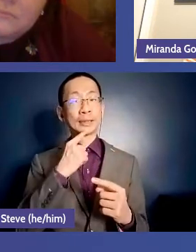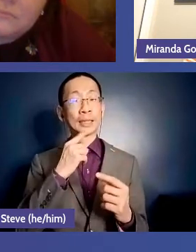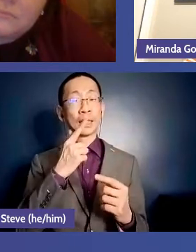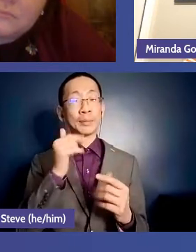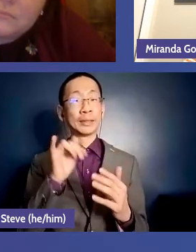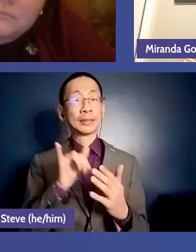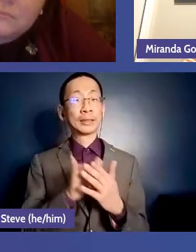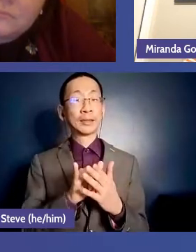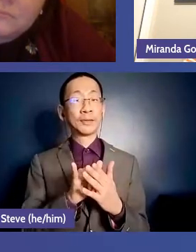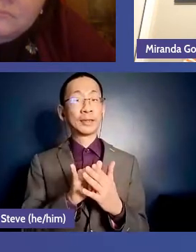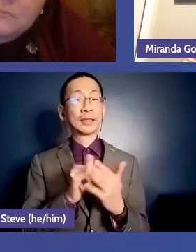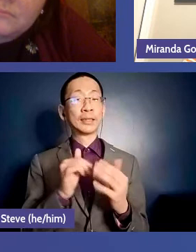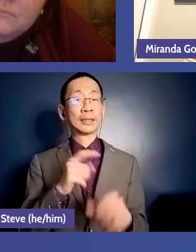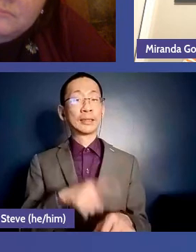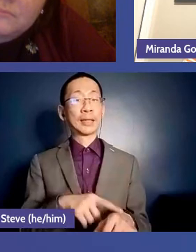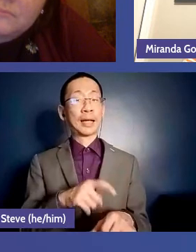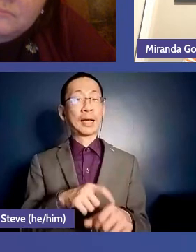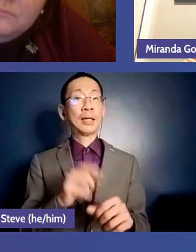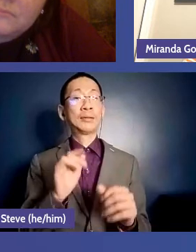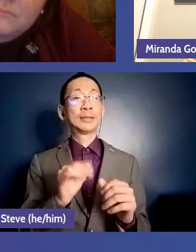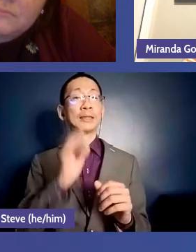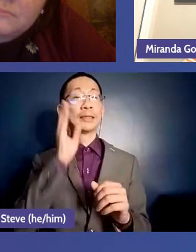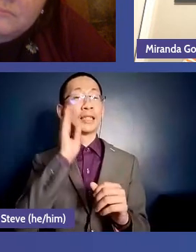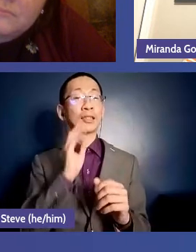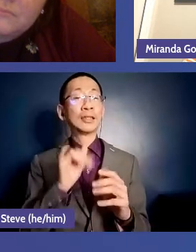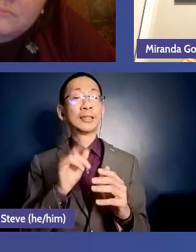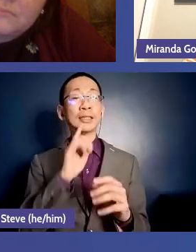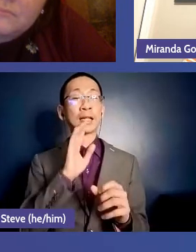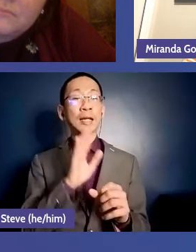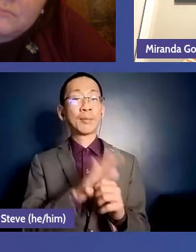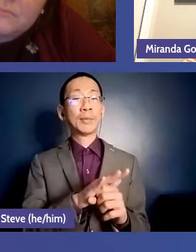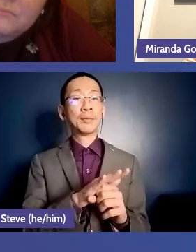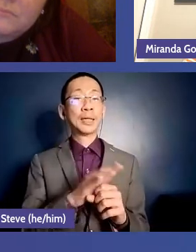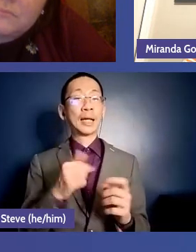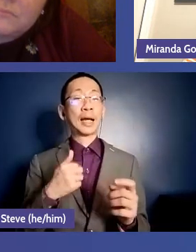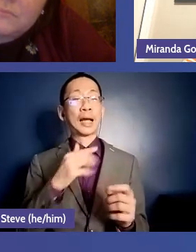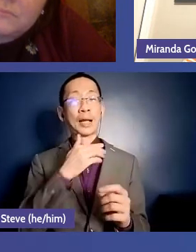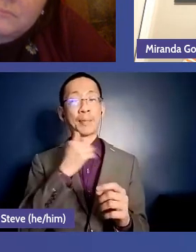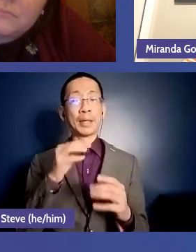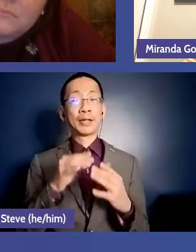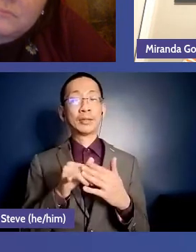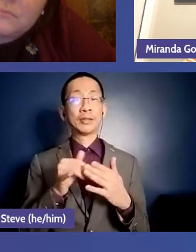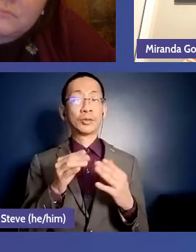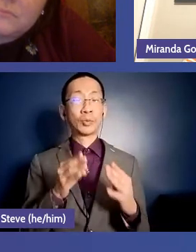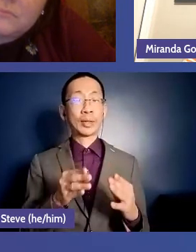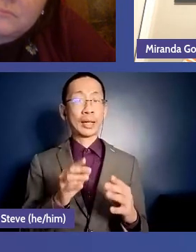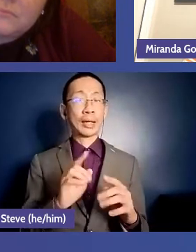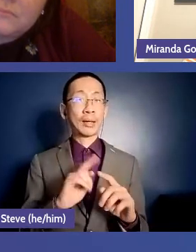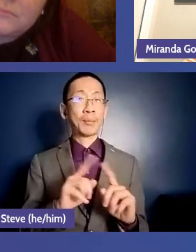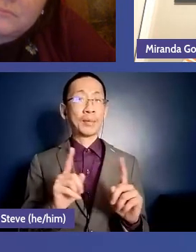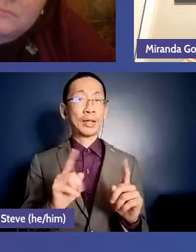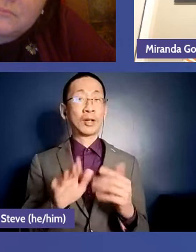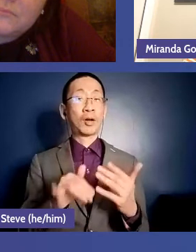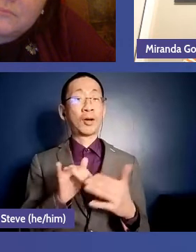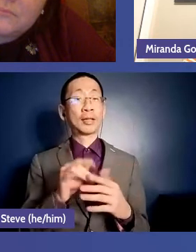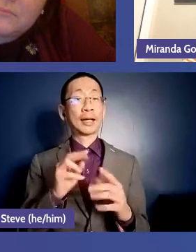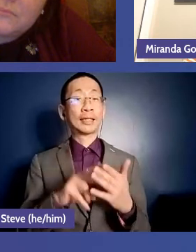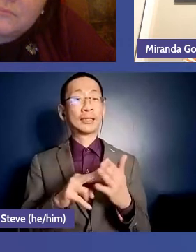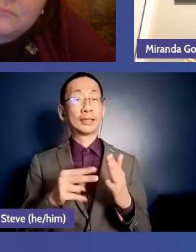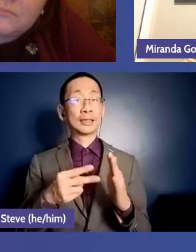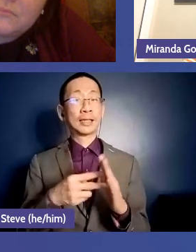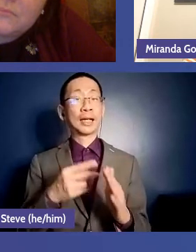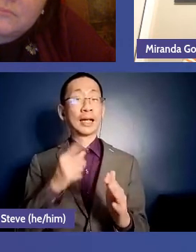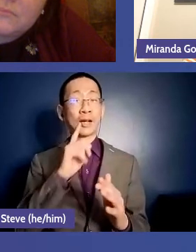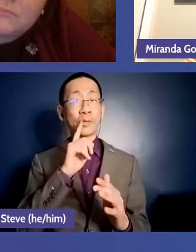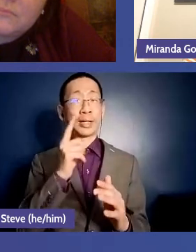this time, this experience, this commitment, you know, I'm better in this way. But all of that to say, I personally believe